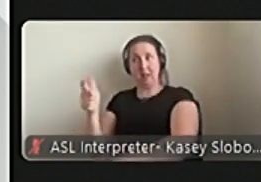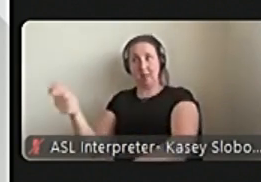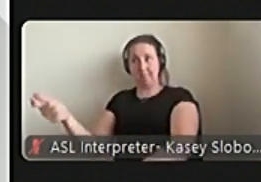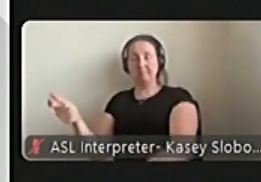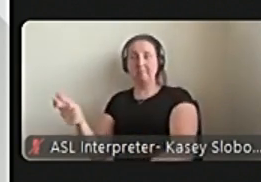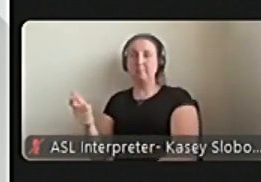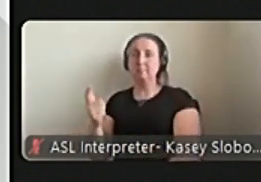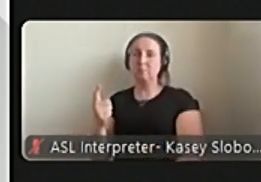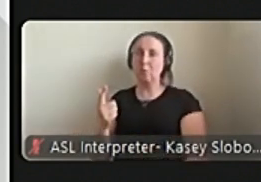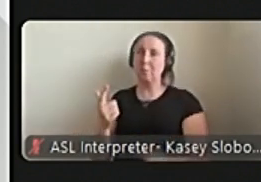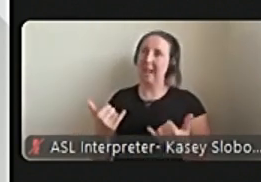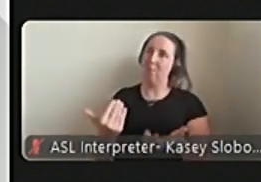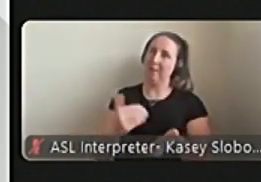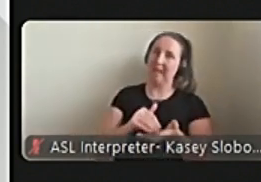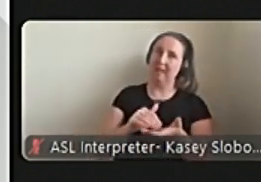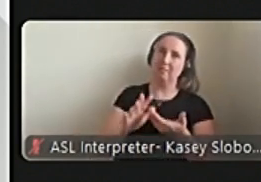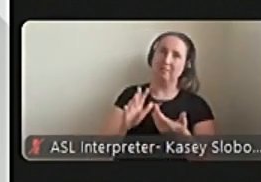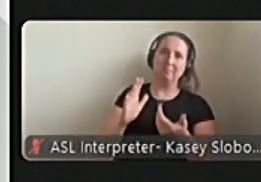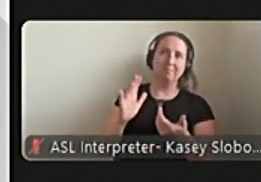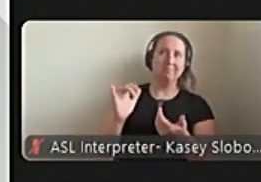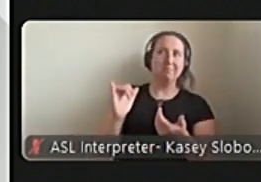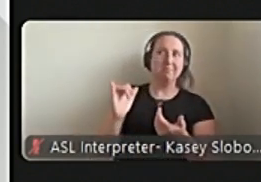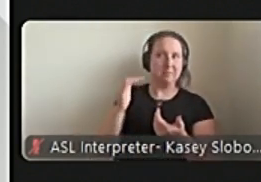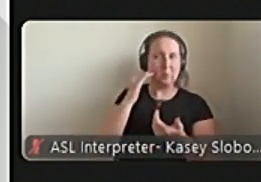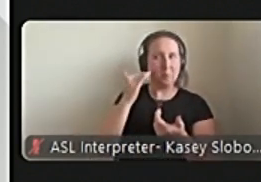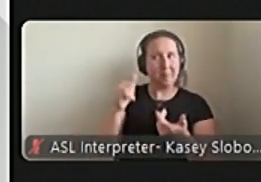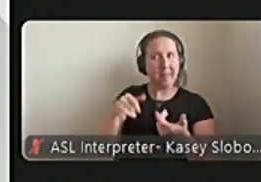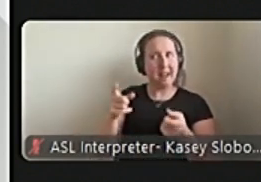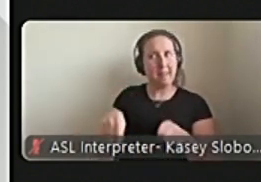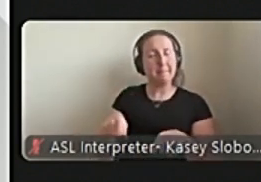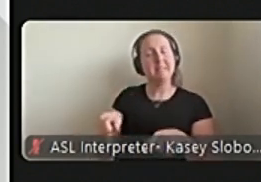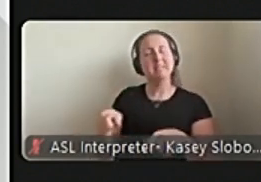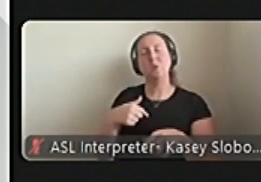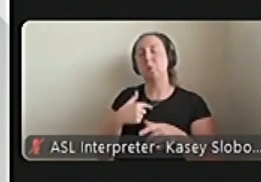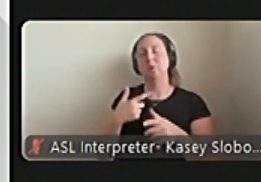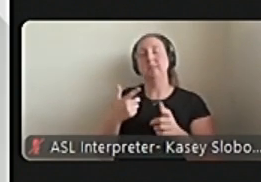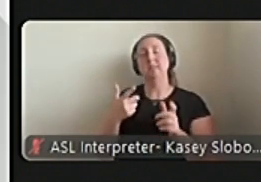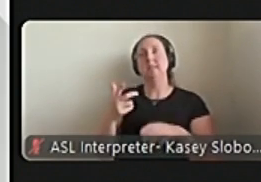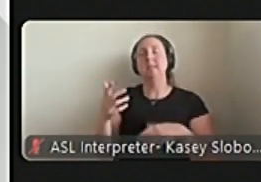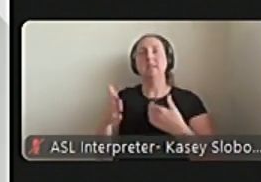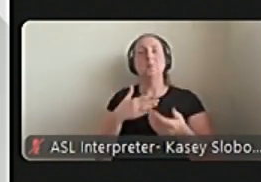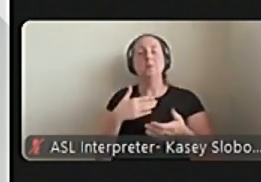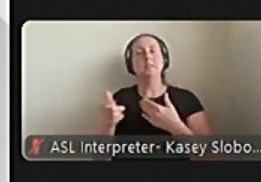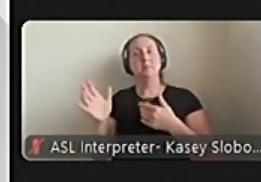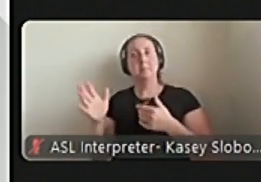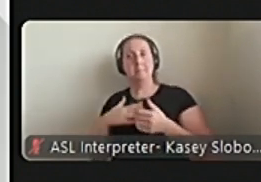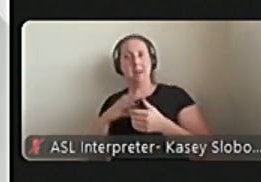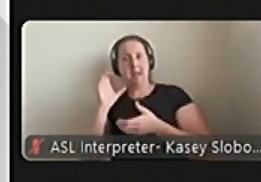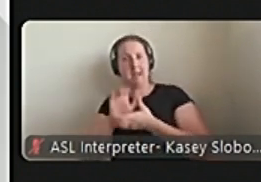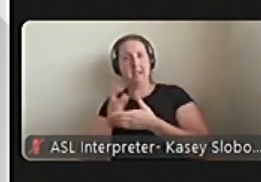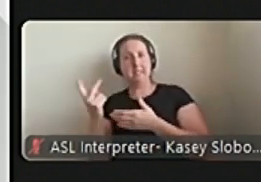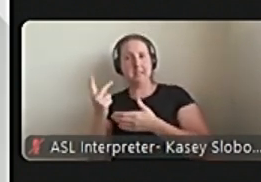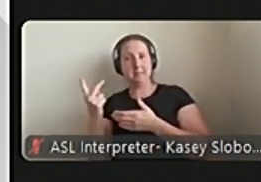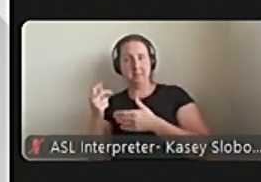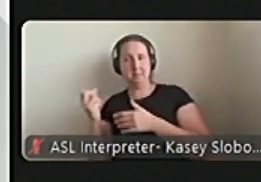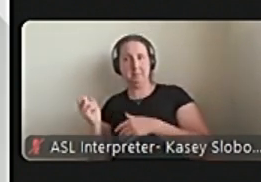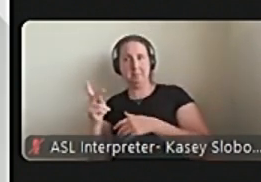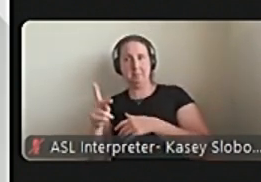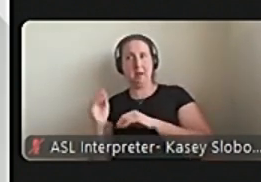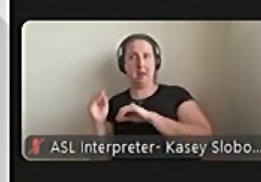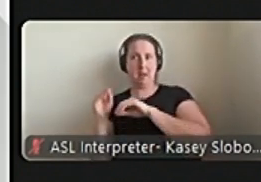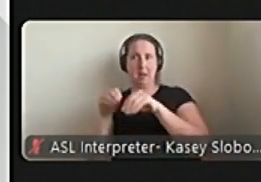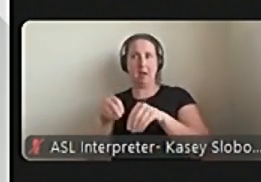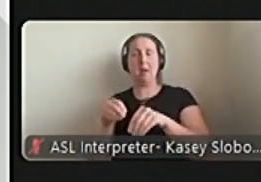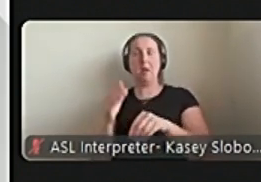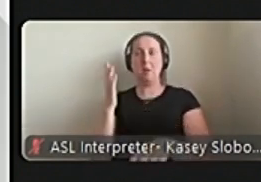coming. Here we are. I don't know what we do. Well, and I'll just speak to, my husband and I relocated back here when I knew something wasn't okay